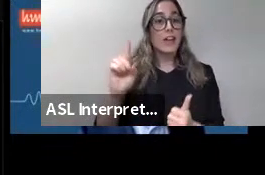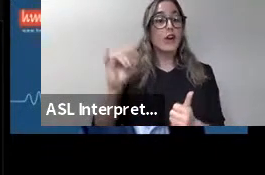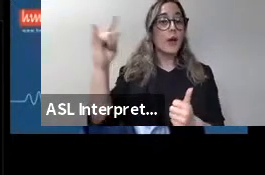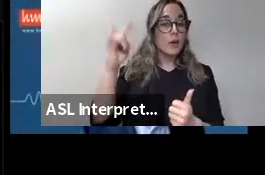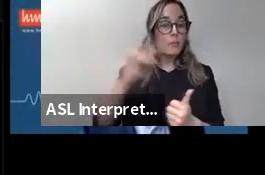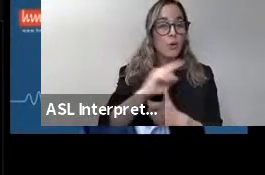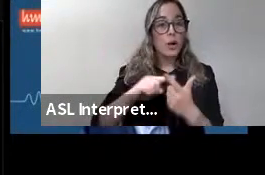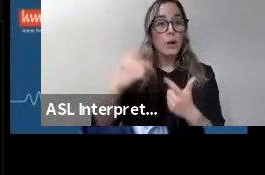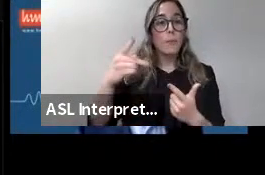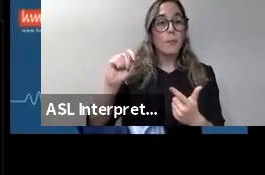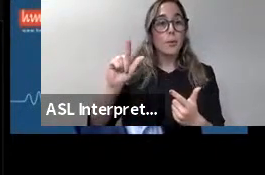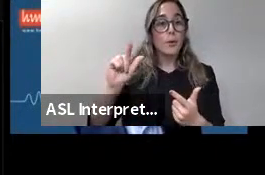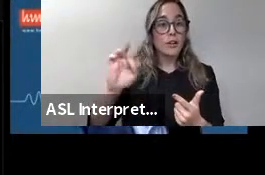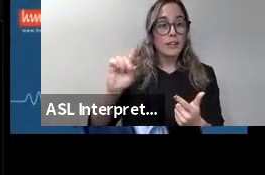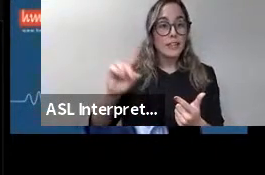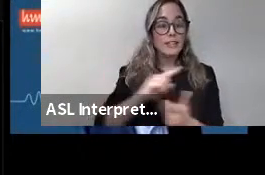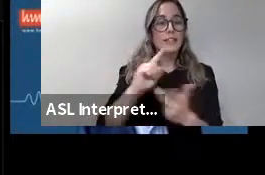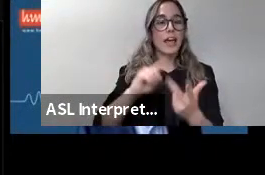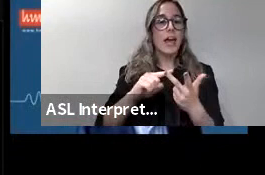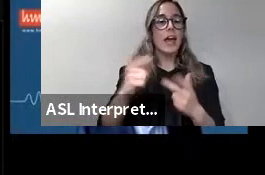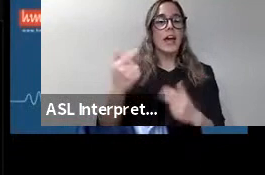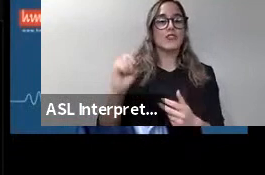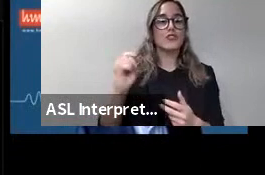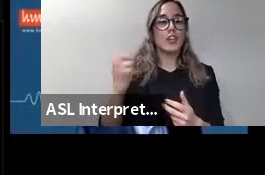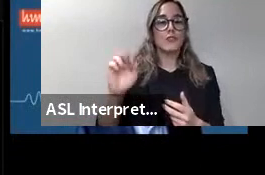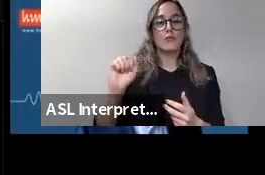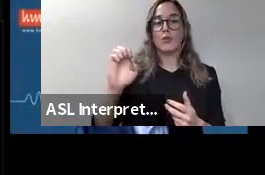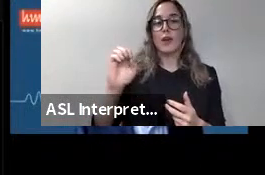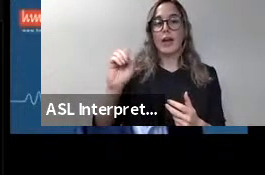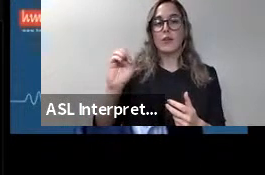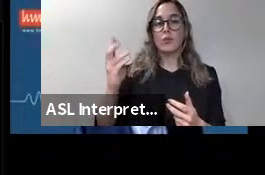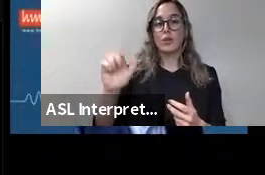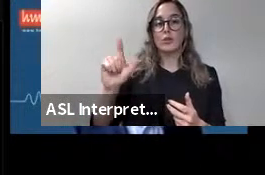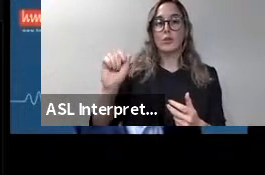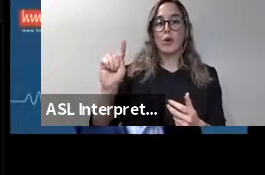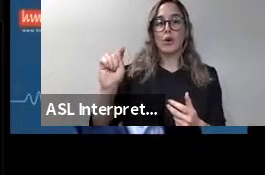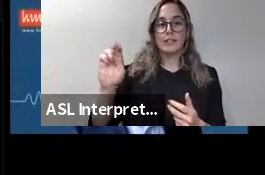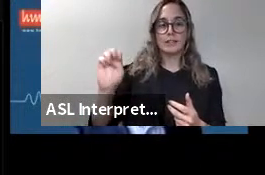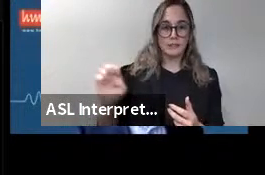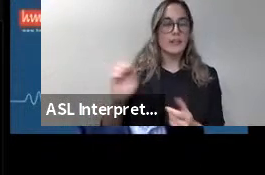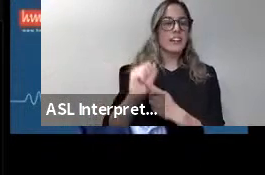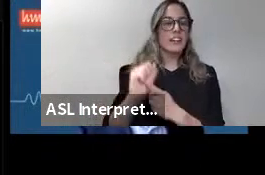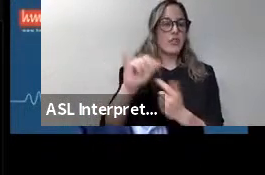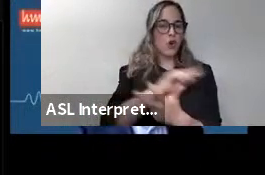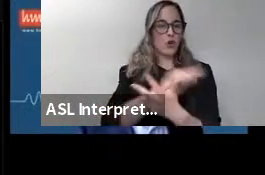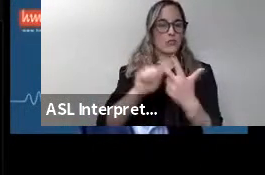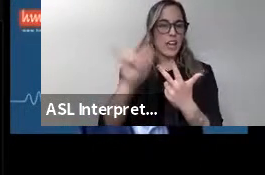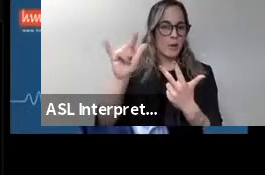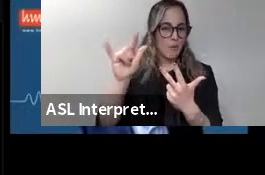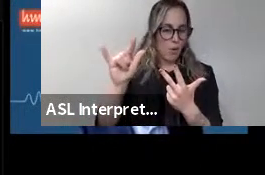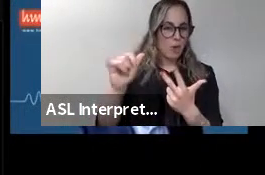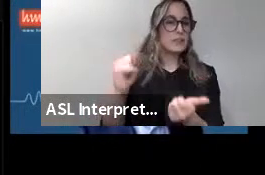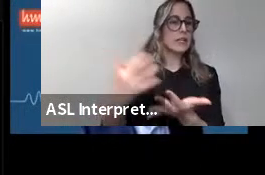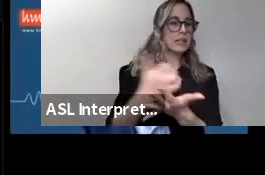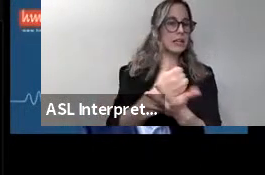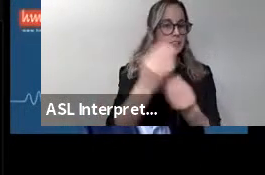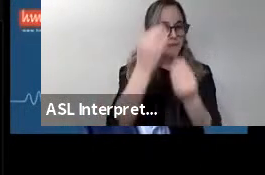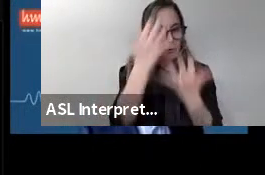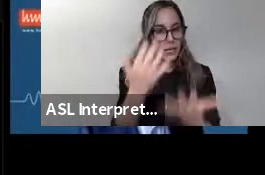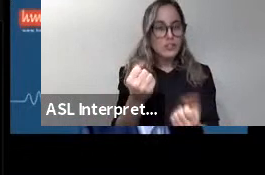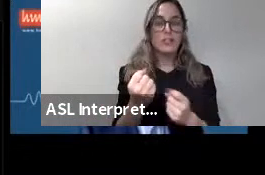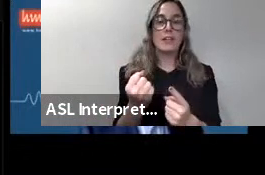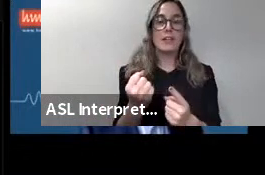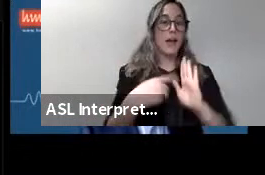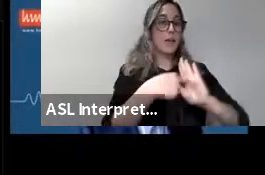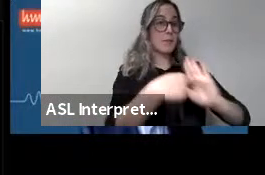Airport, and General Edward Lawrence Logan International Airport. The results of this project were published in a public-facing report and presented